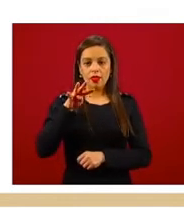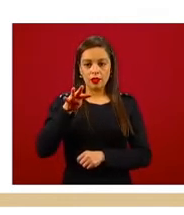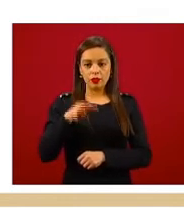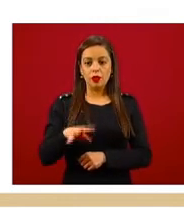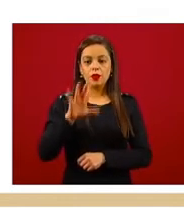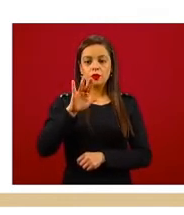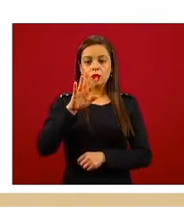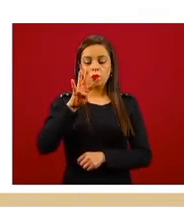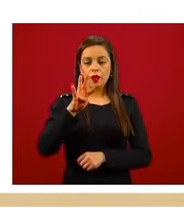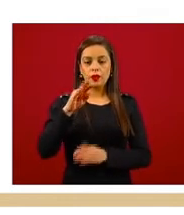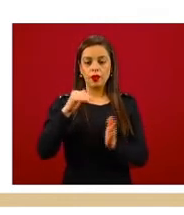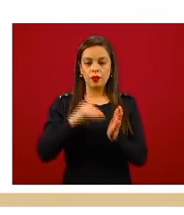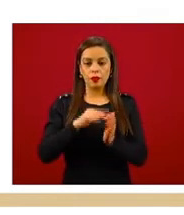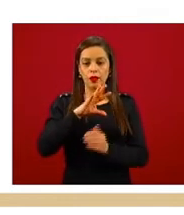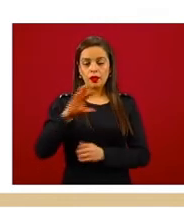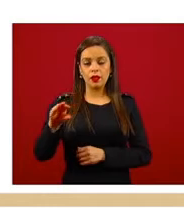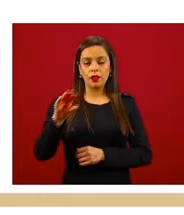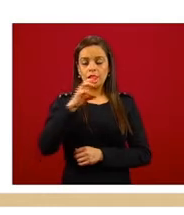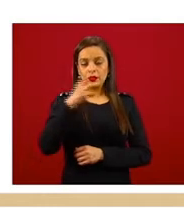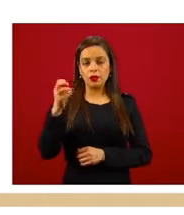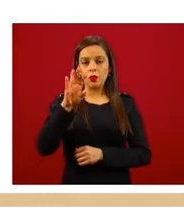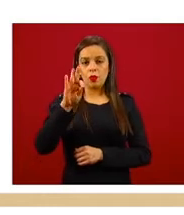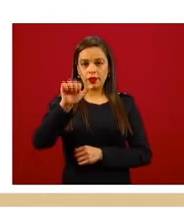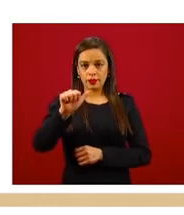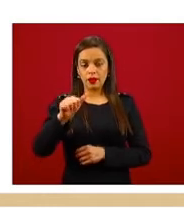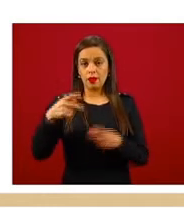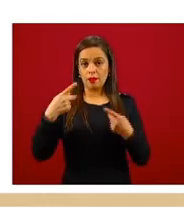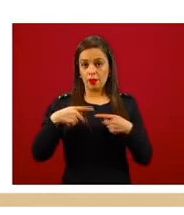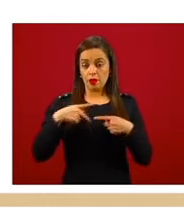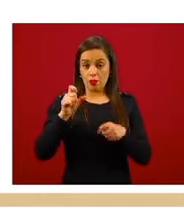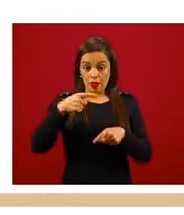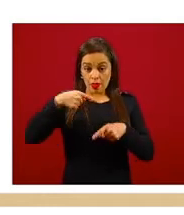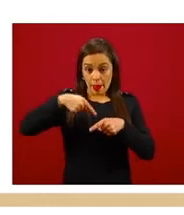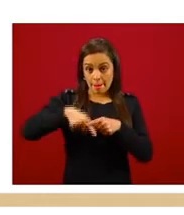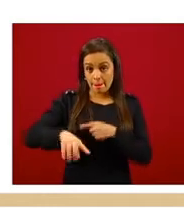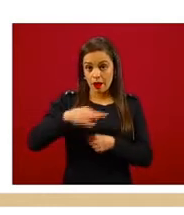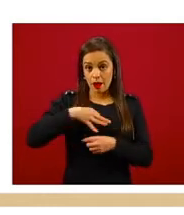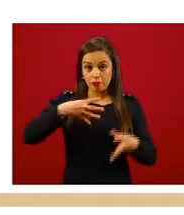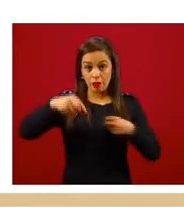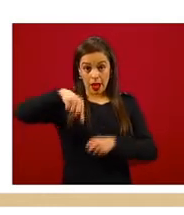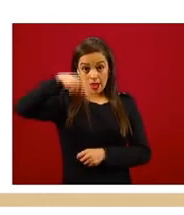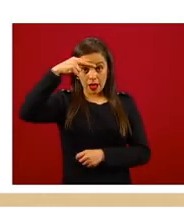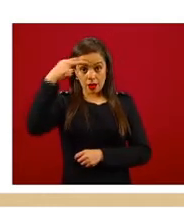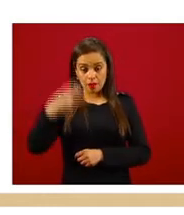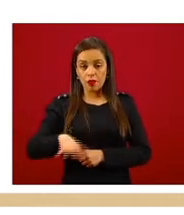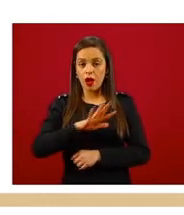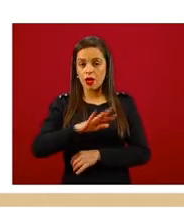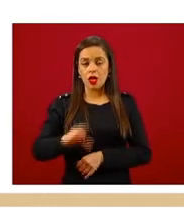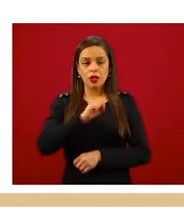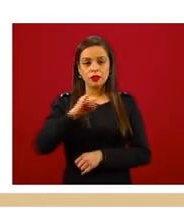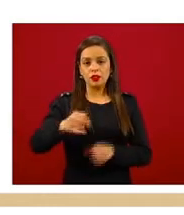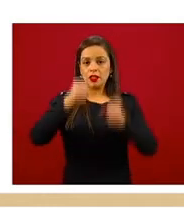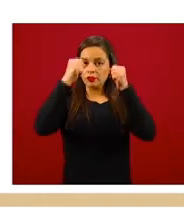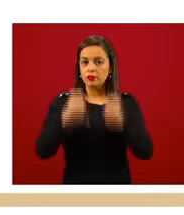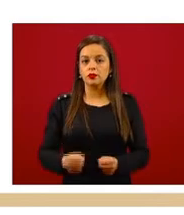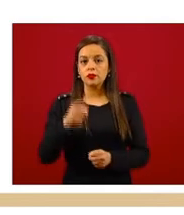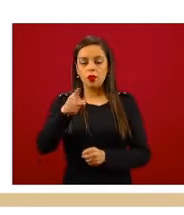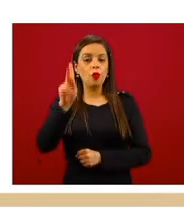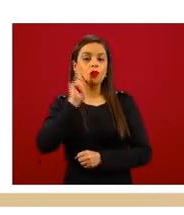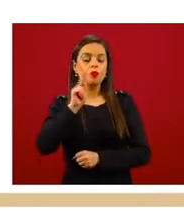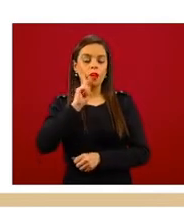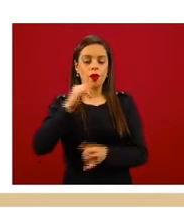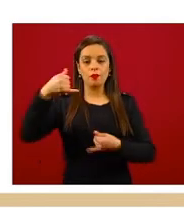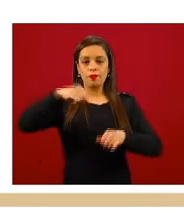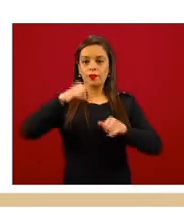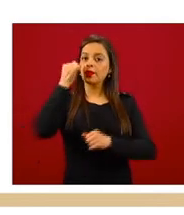or negative. 54.346 We las personas got que hasta el momento, desde que inició la epidemia en México, se han 54,346 that confirmado from the moment a it esta began prueba, up to pero